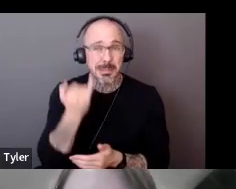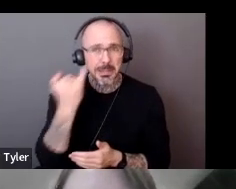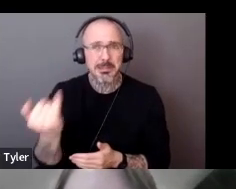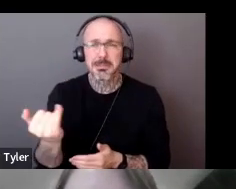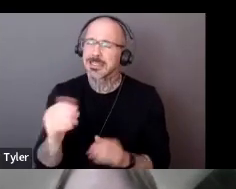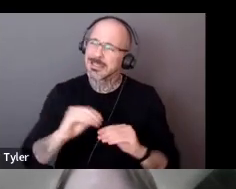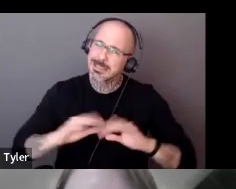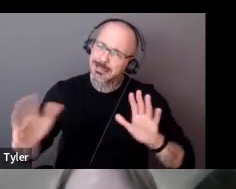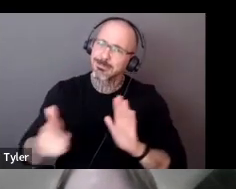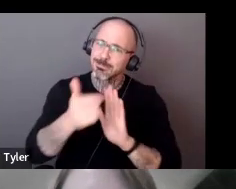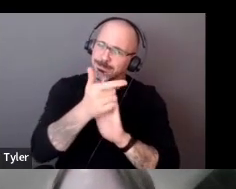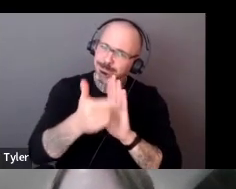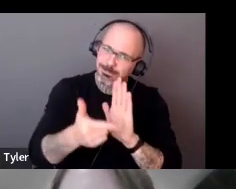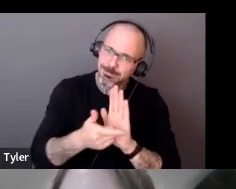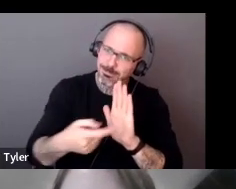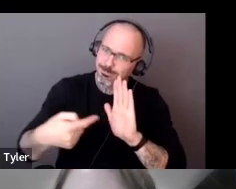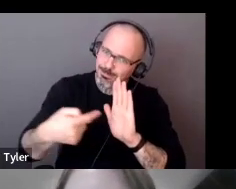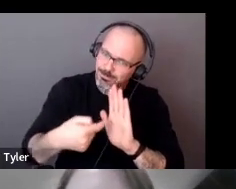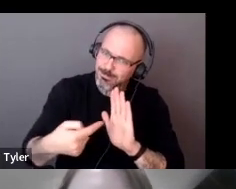so what